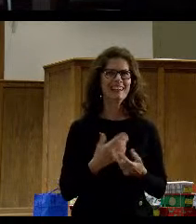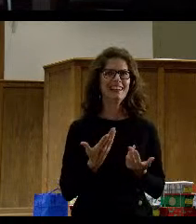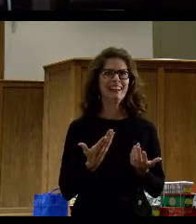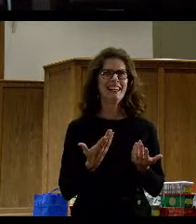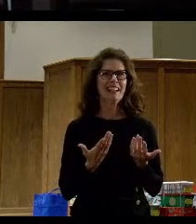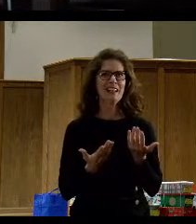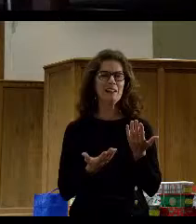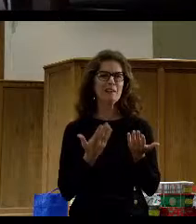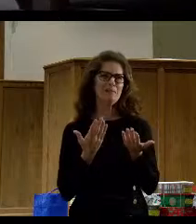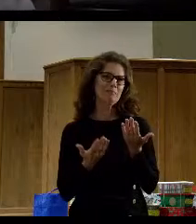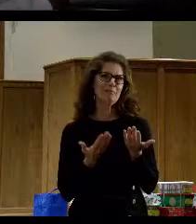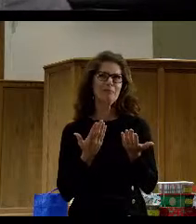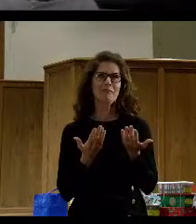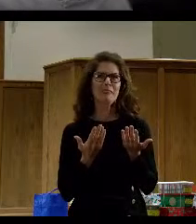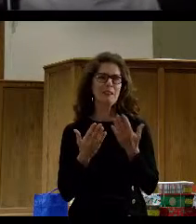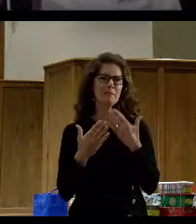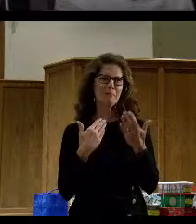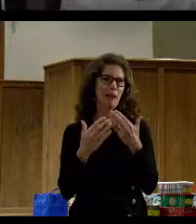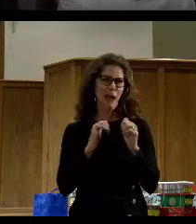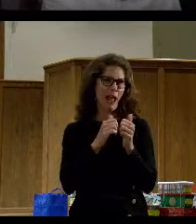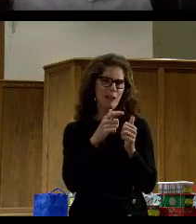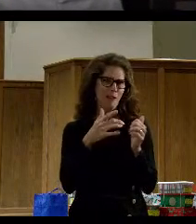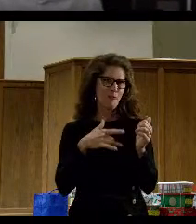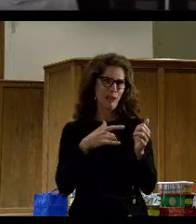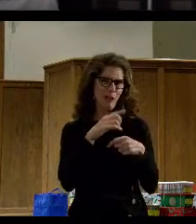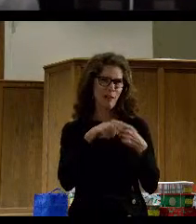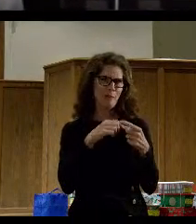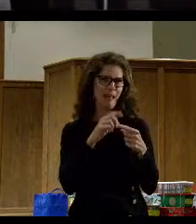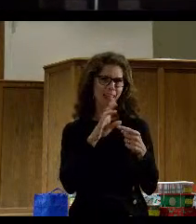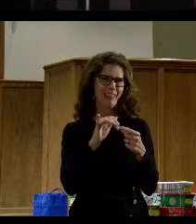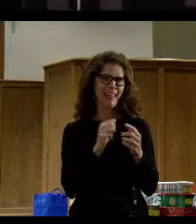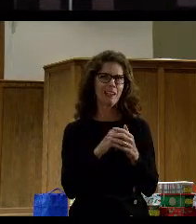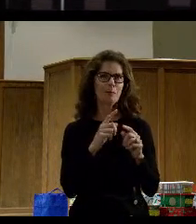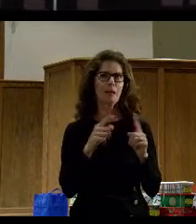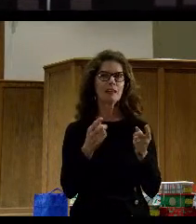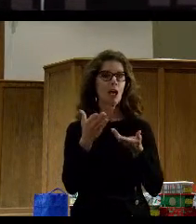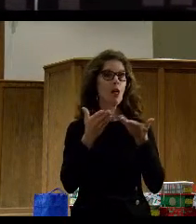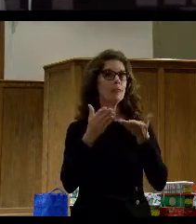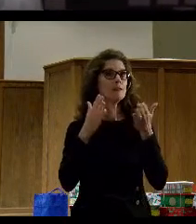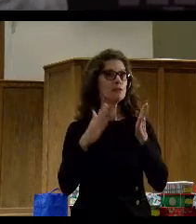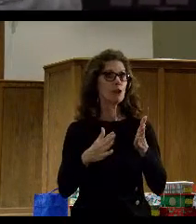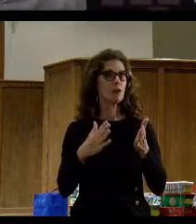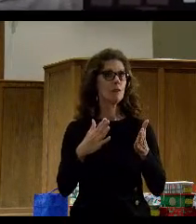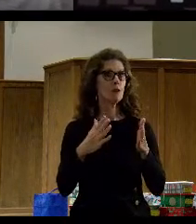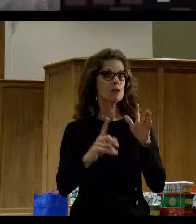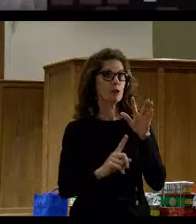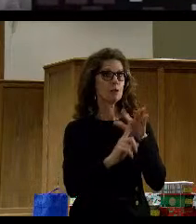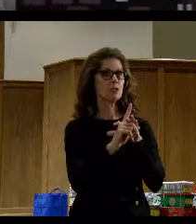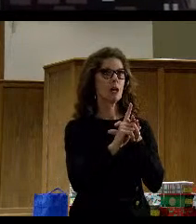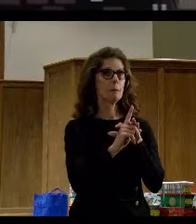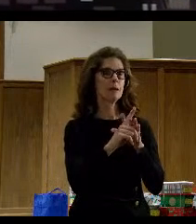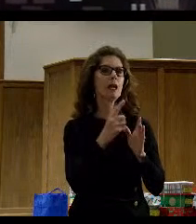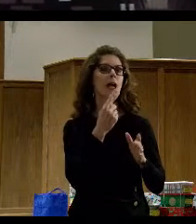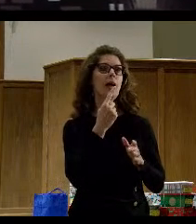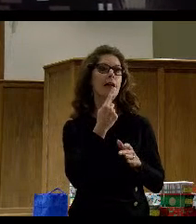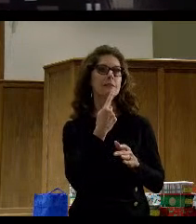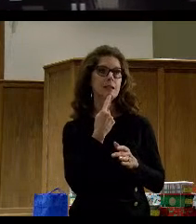of where you fall on that debate, when the server comes over to your table in this moment and